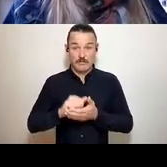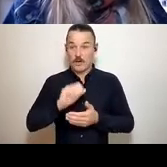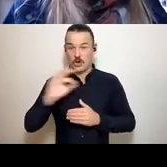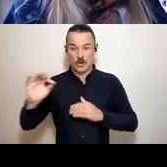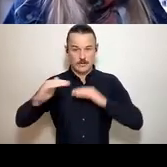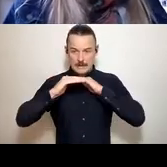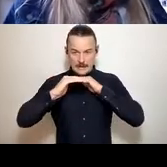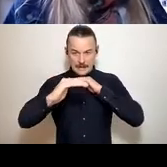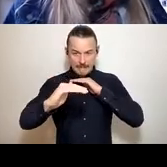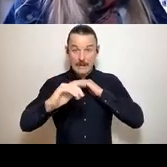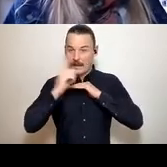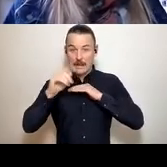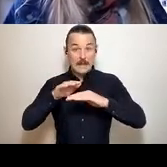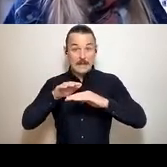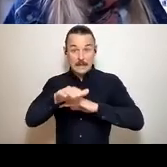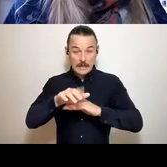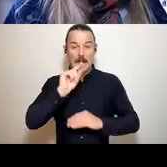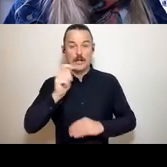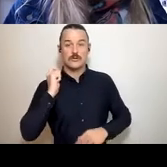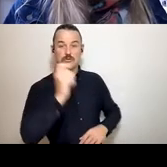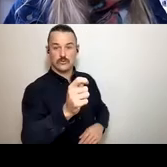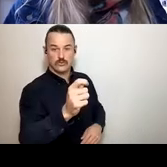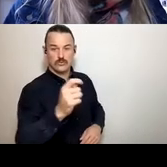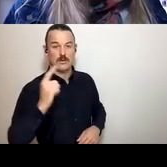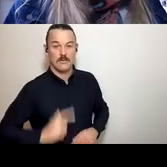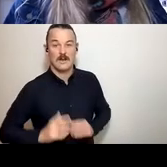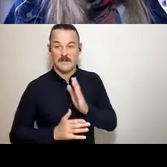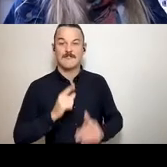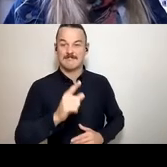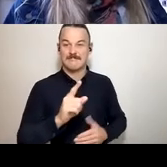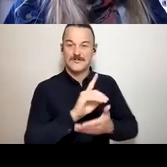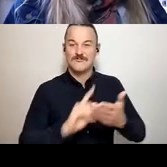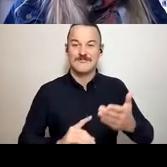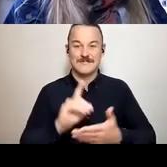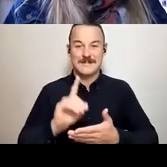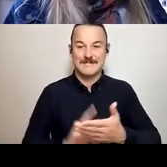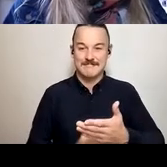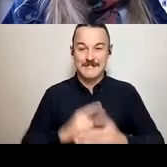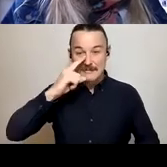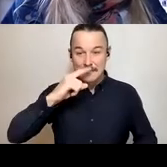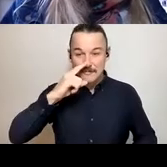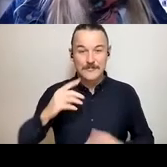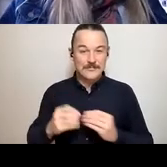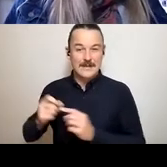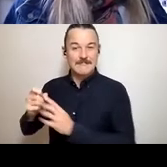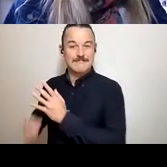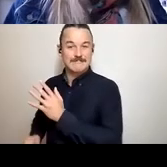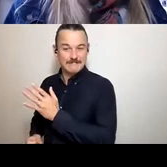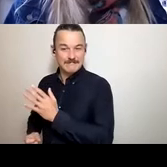can be sued because it is viewed that they have a discriminatory element towards their shop and their trading.